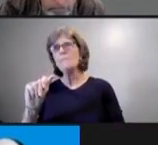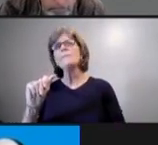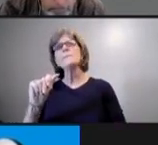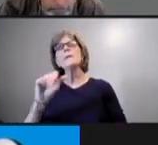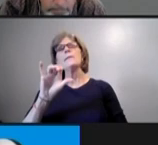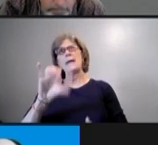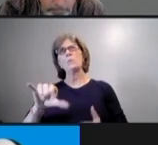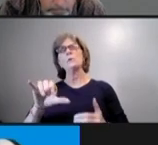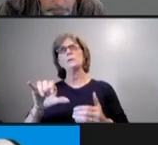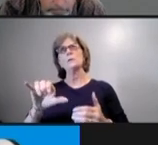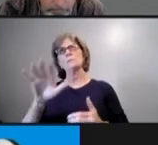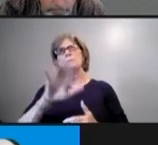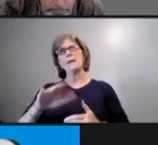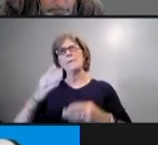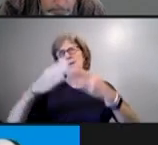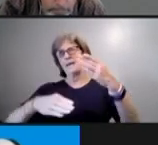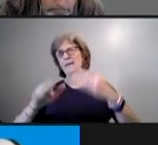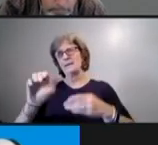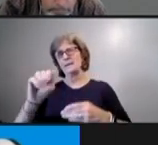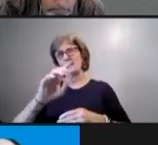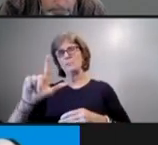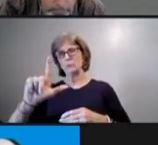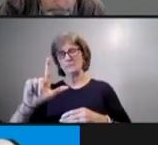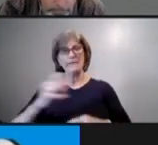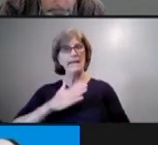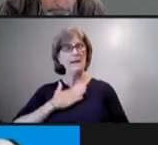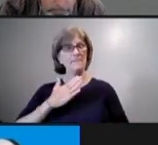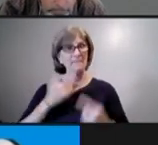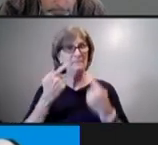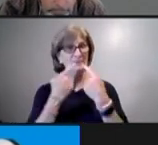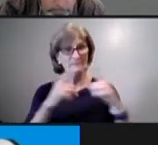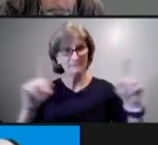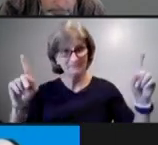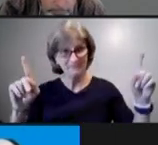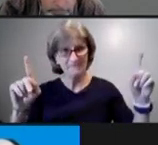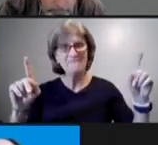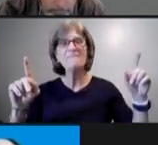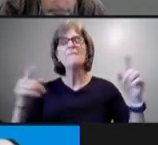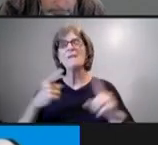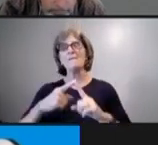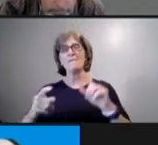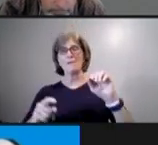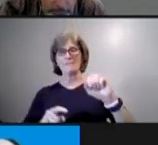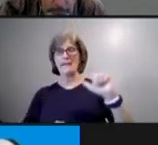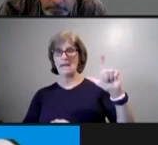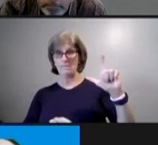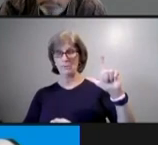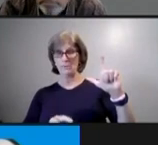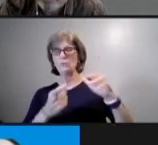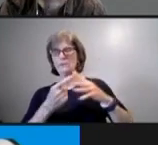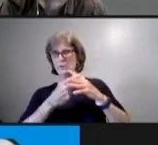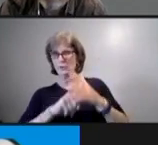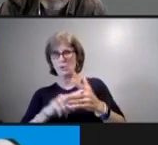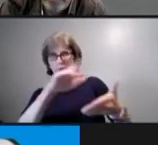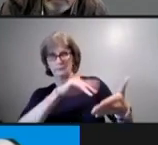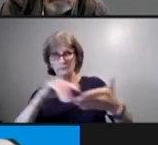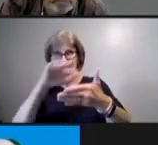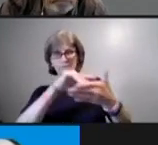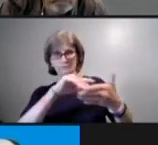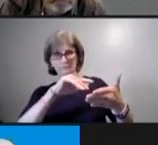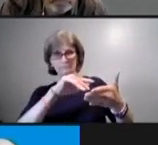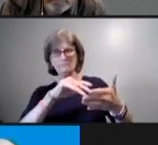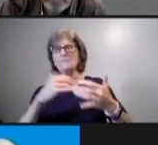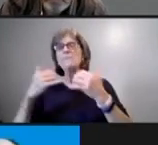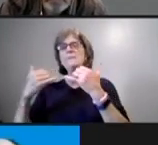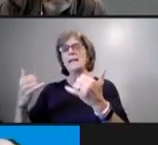April. I'm pleased to report that since the end of April, when we started doing that, we've been able to